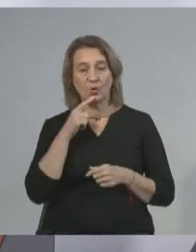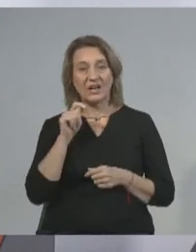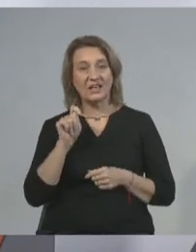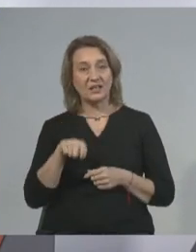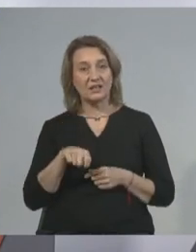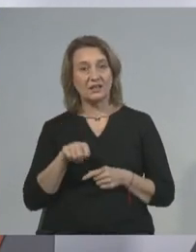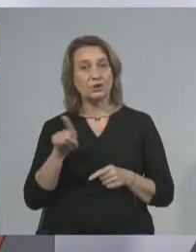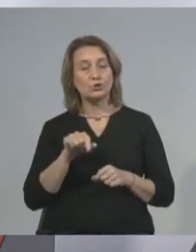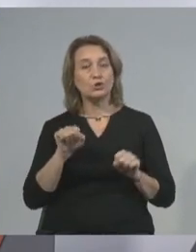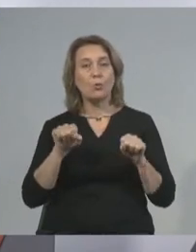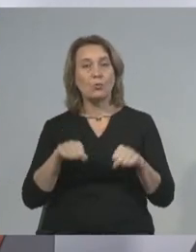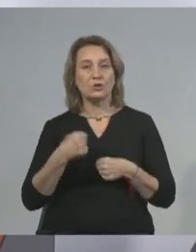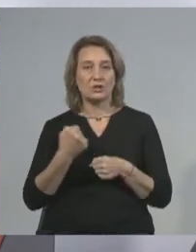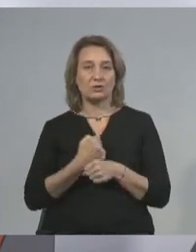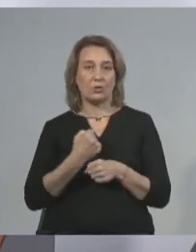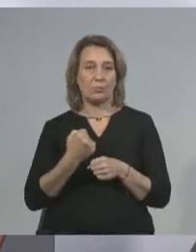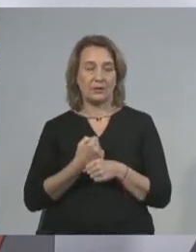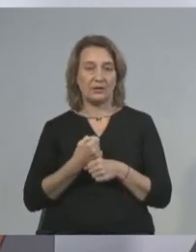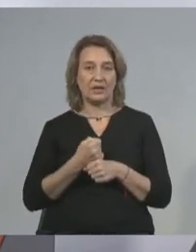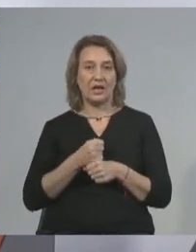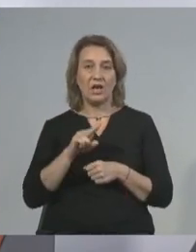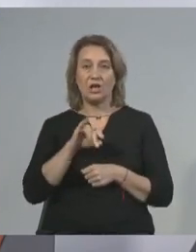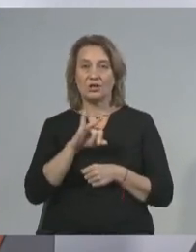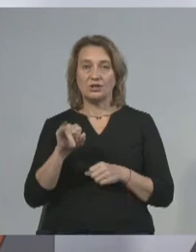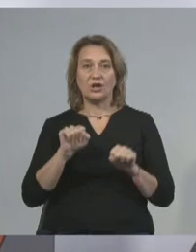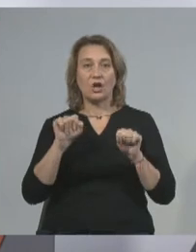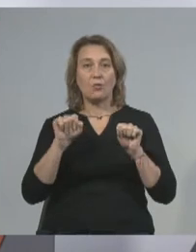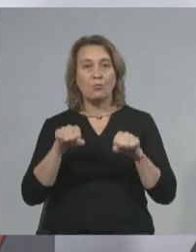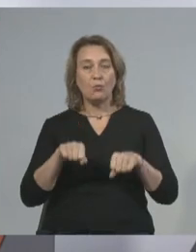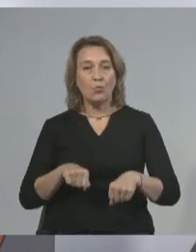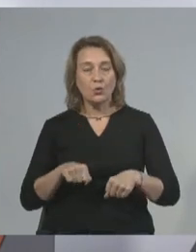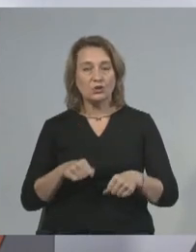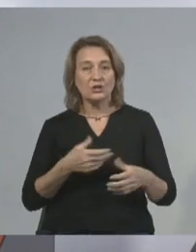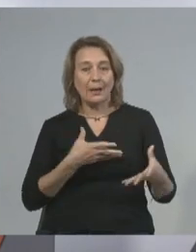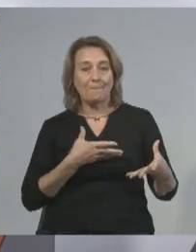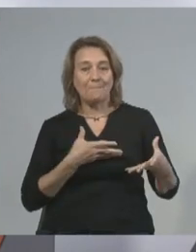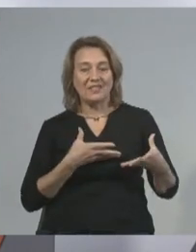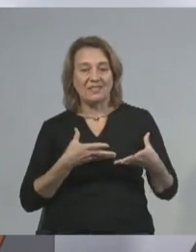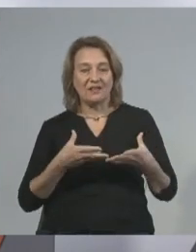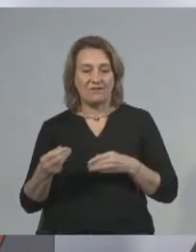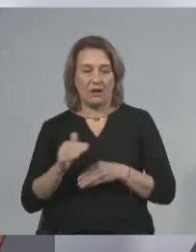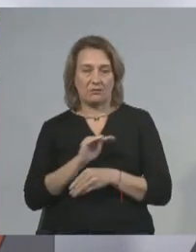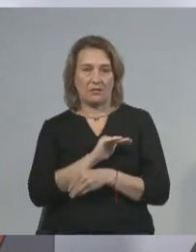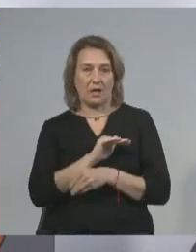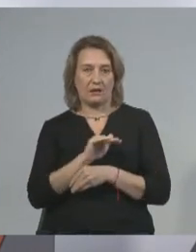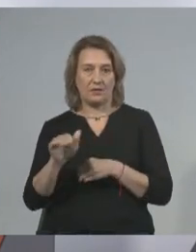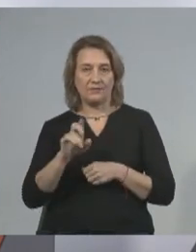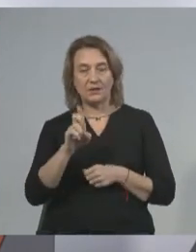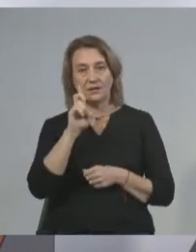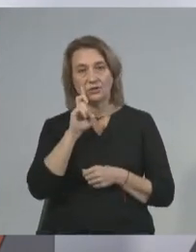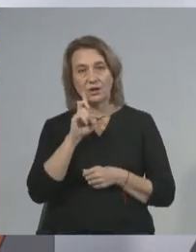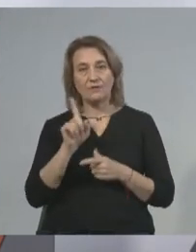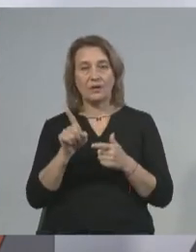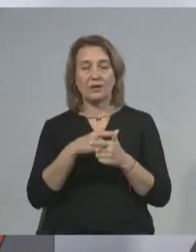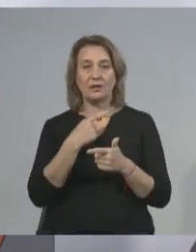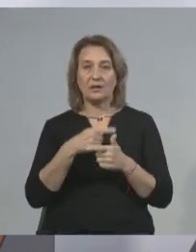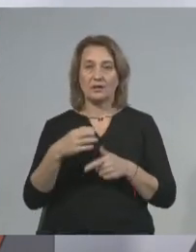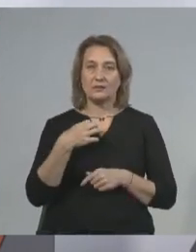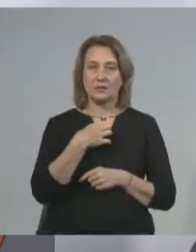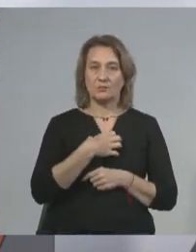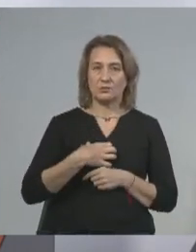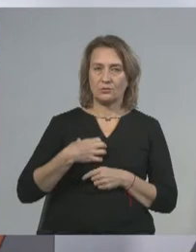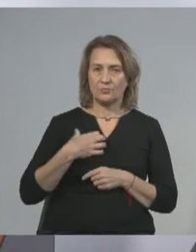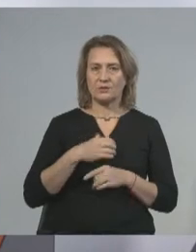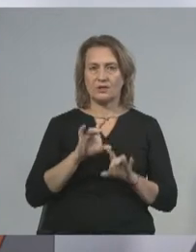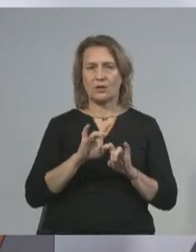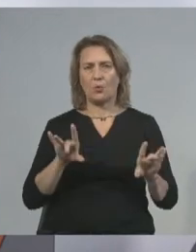ukraine so what can be done can we influence anyhow on the level of the state by